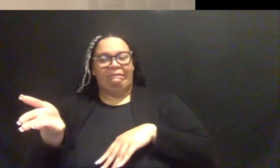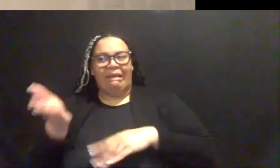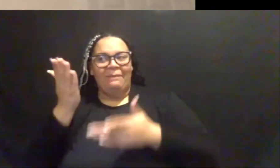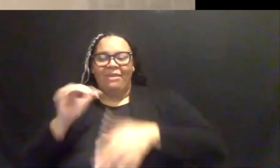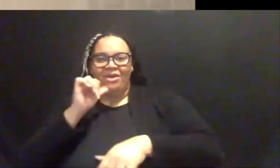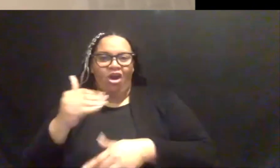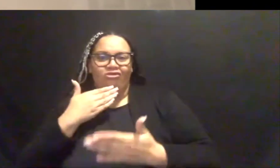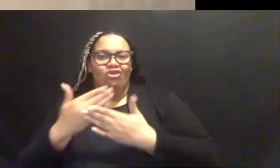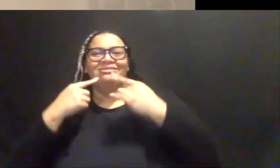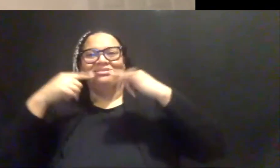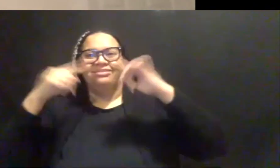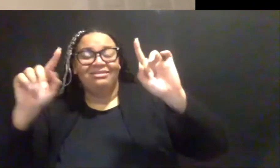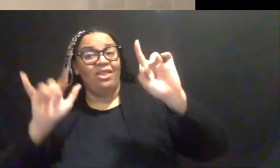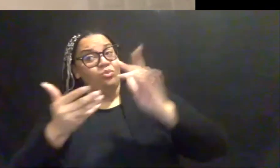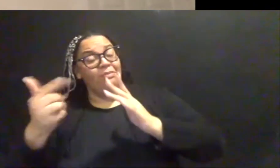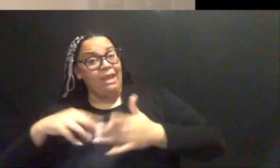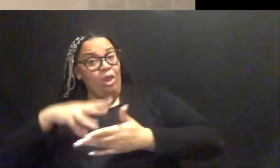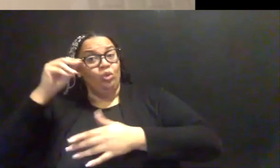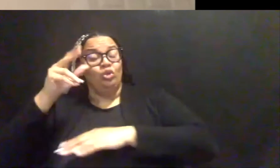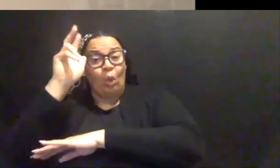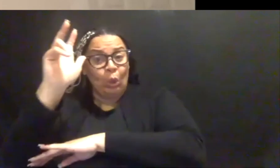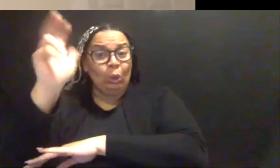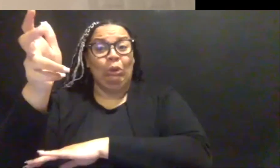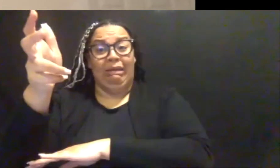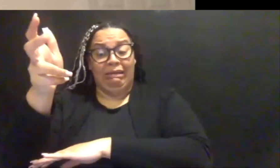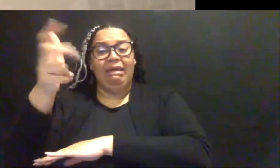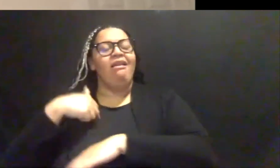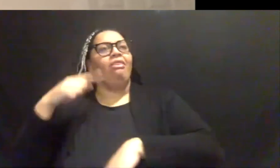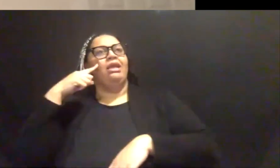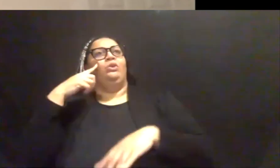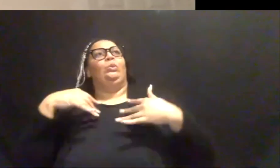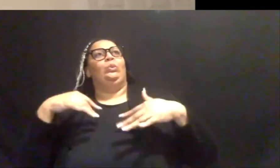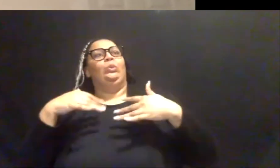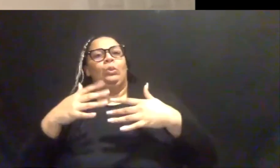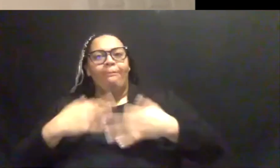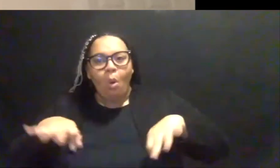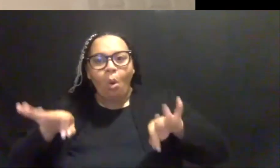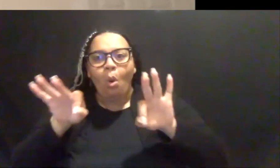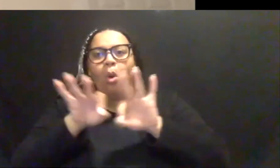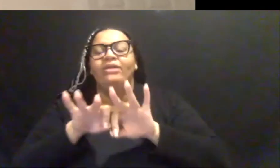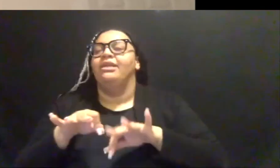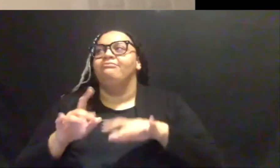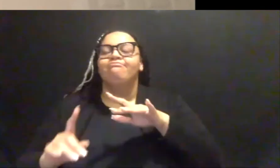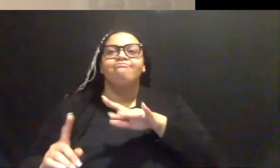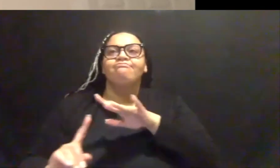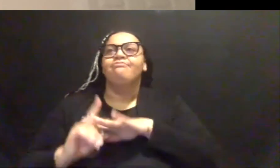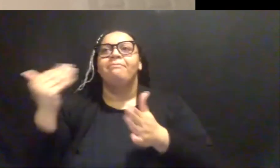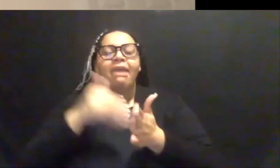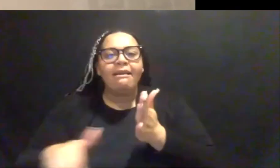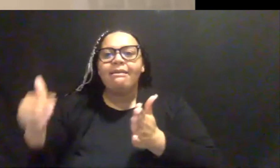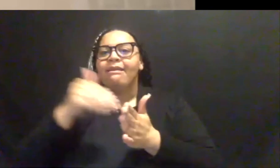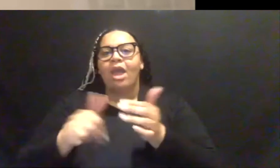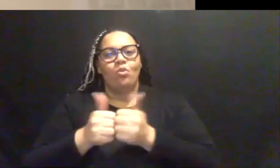learned early on. And I think it's so valuable, and this comes up again and again in conservation,